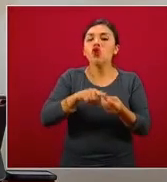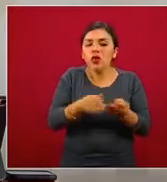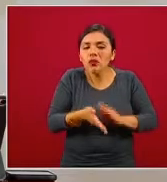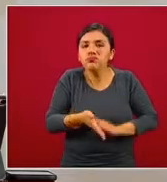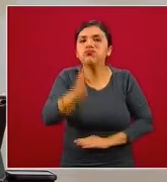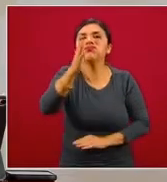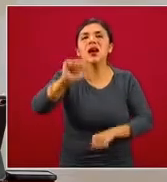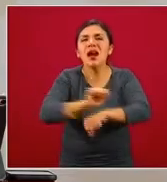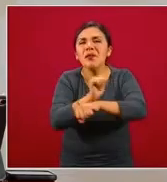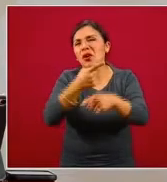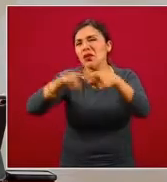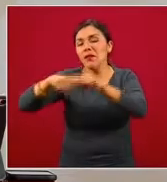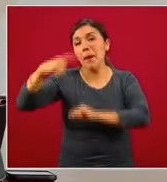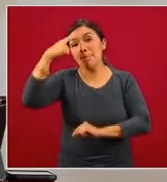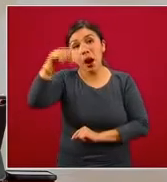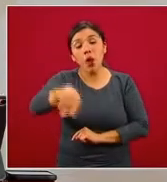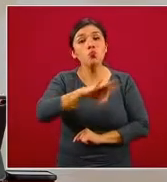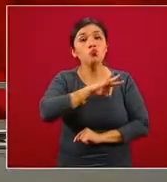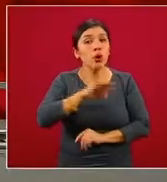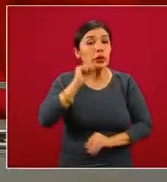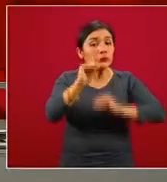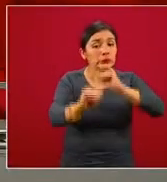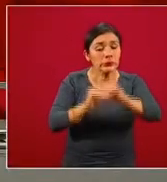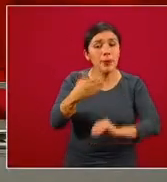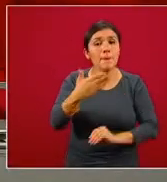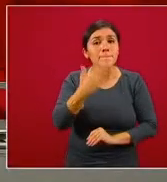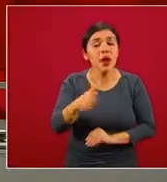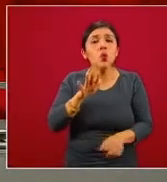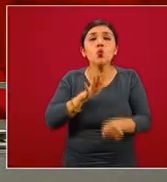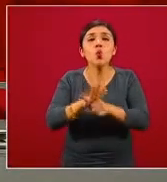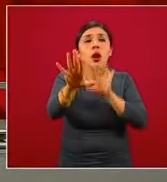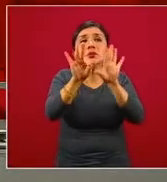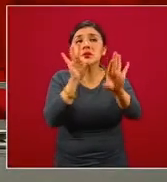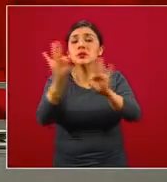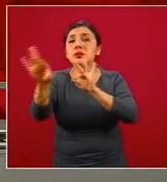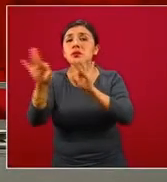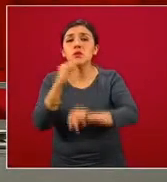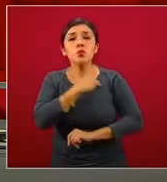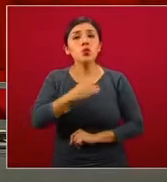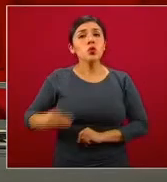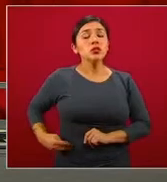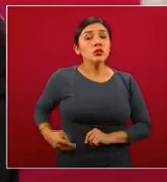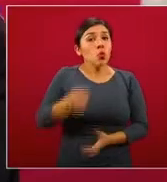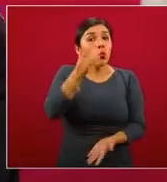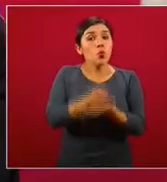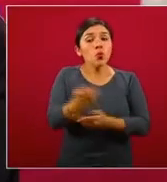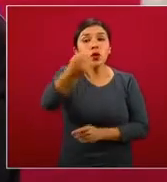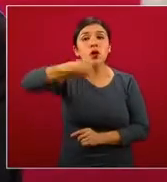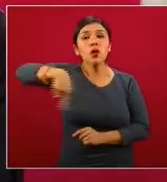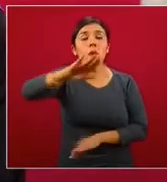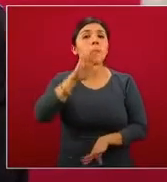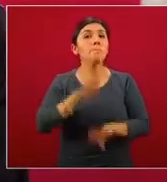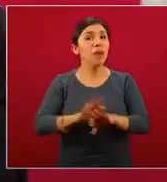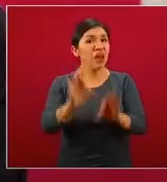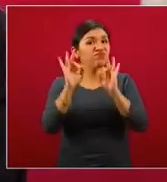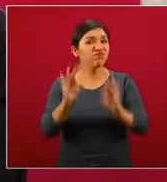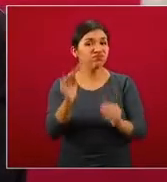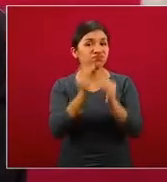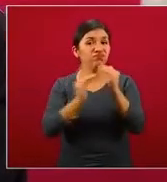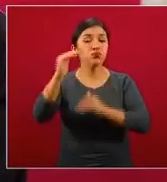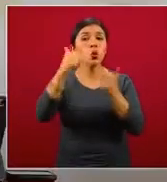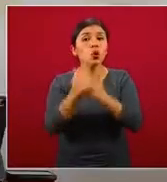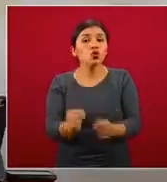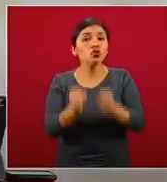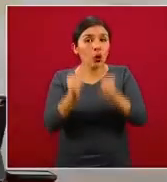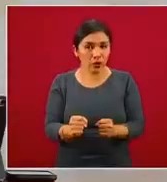vulnerability. This is a very broad measure with many indicators that have to do with poverty, nourishment,